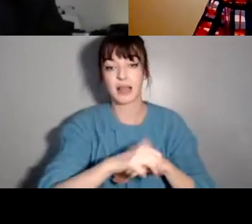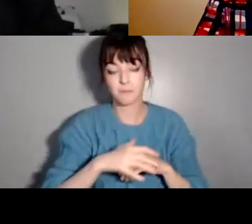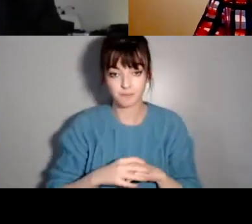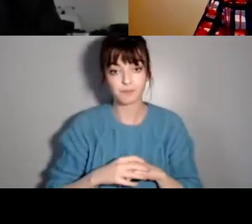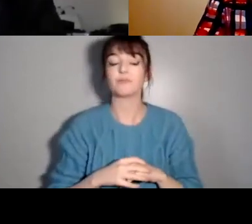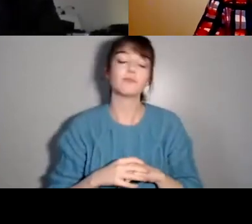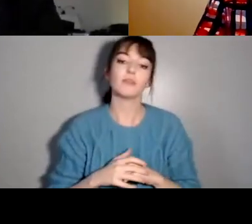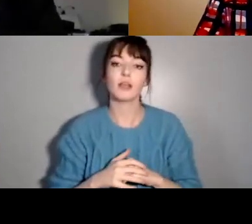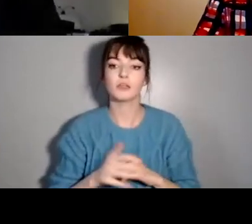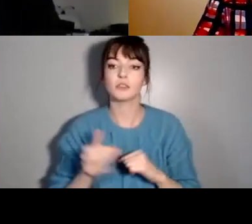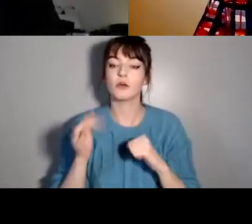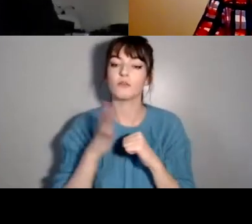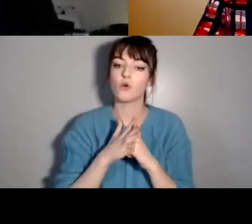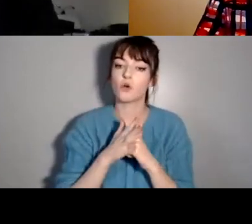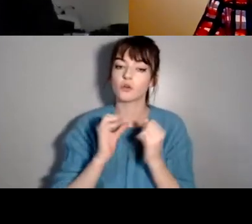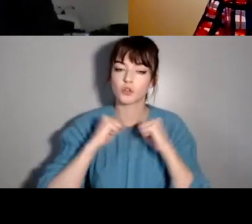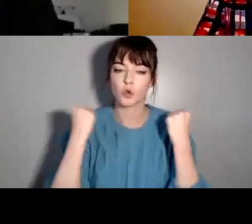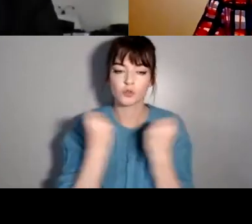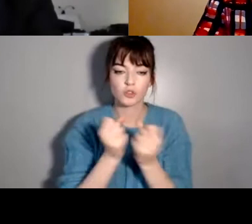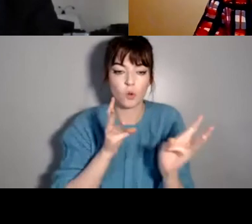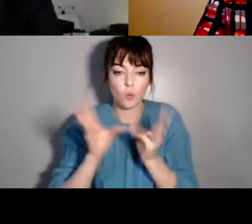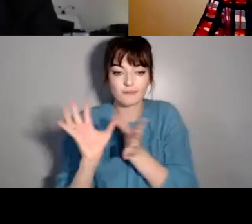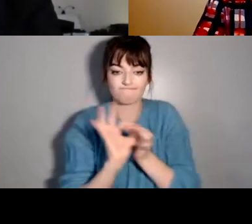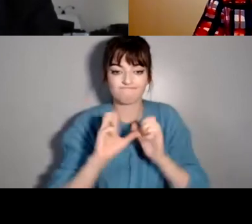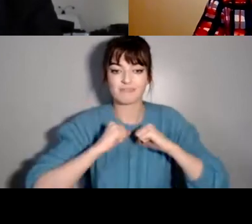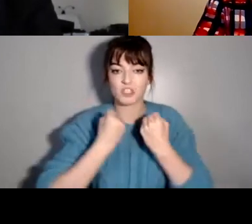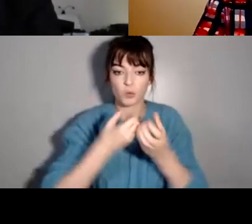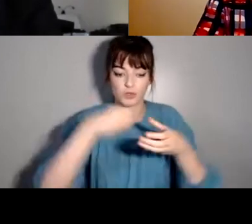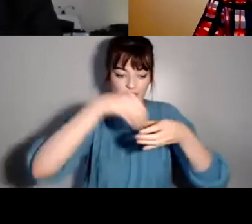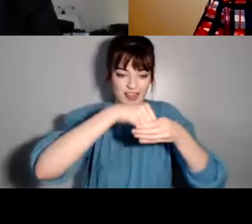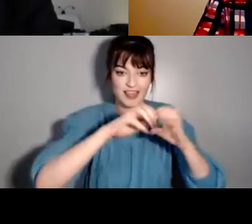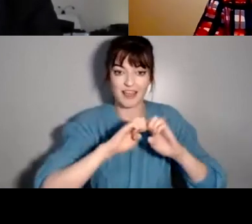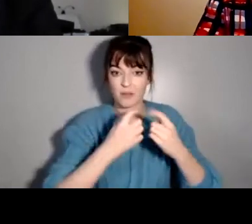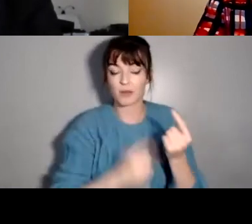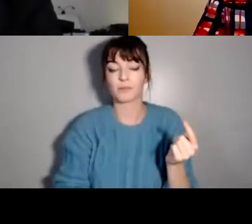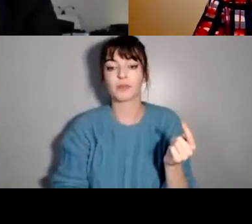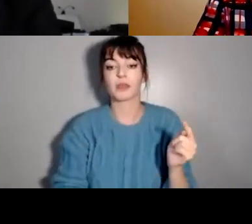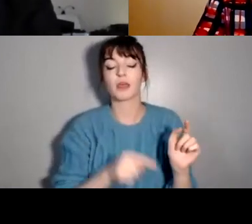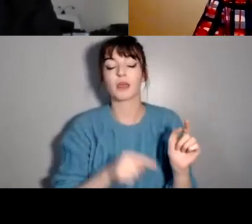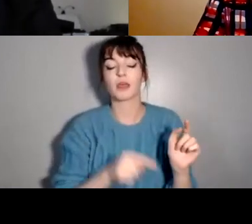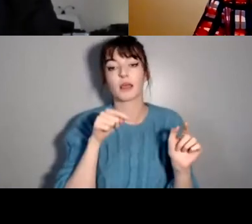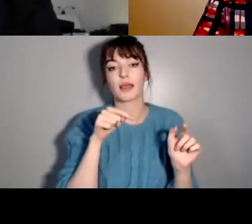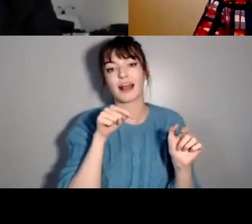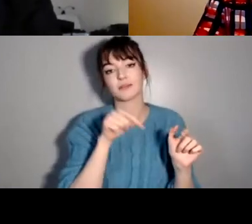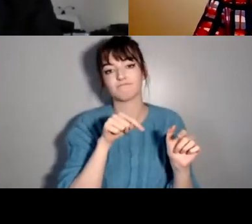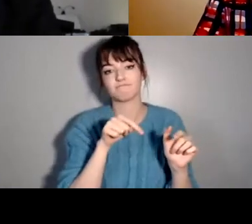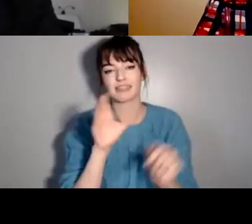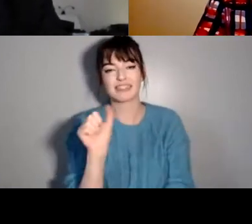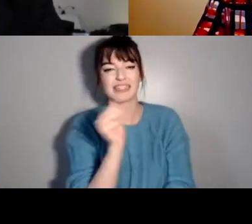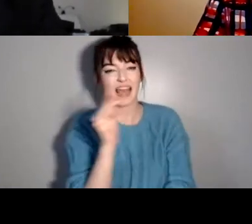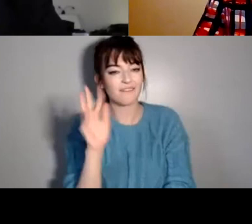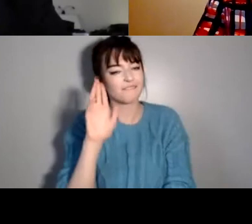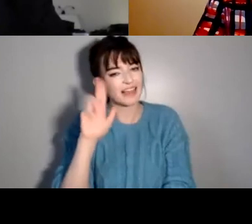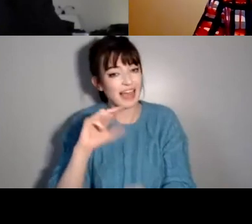social, the work around socially embedding people, that's only so much can be done by the staff in